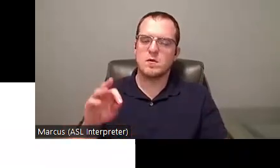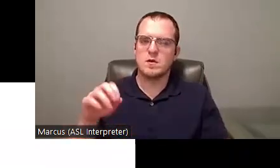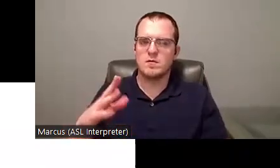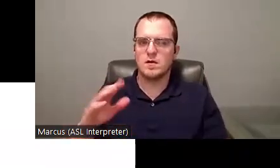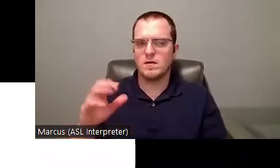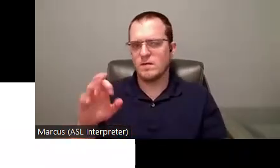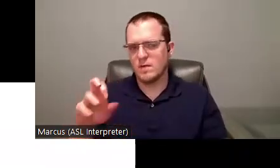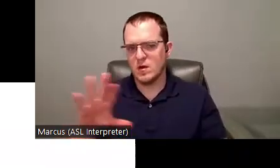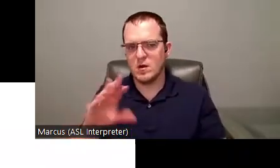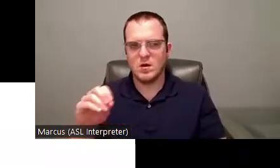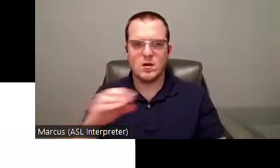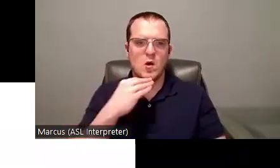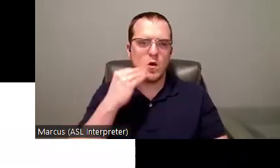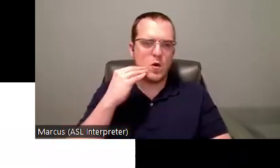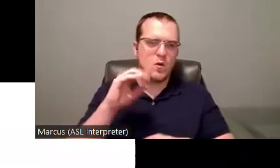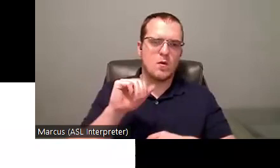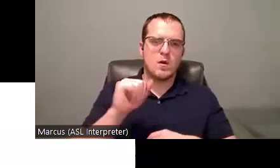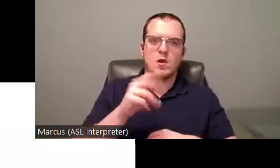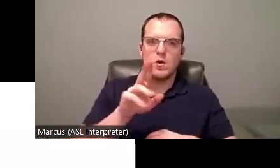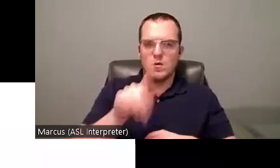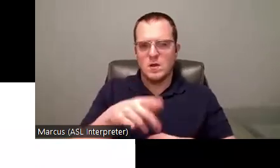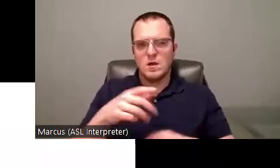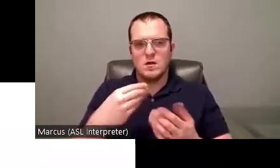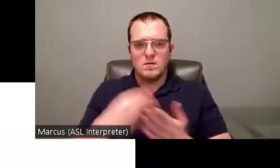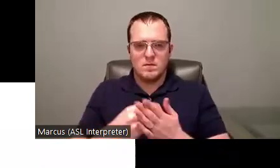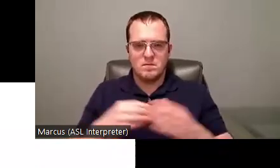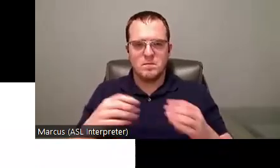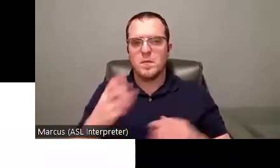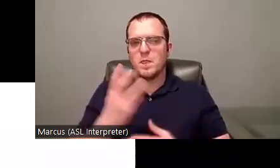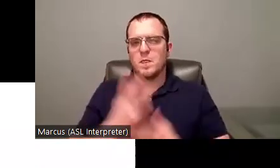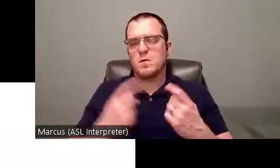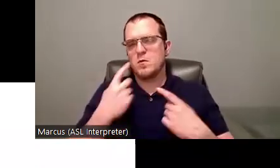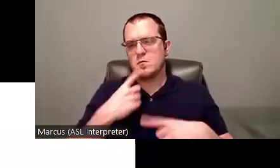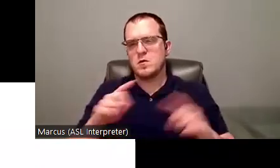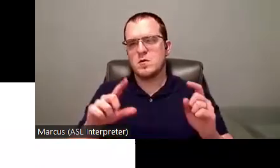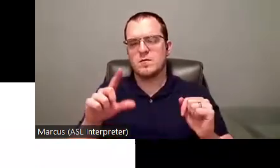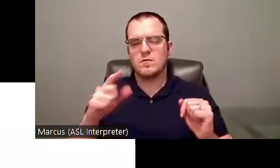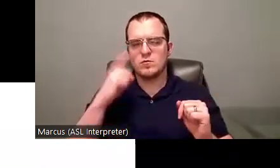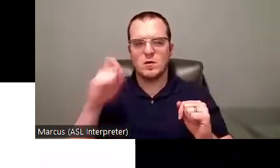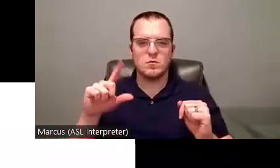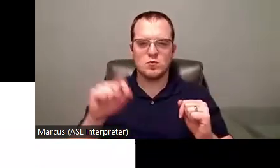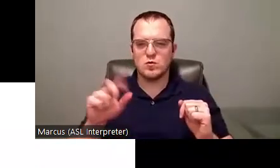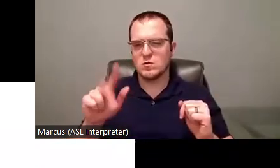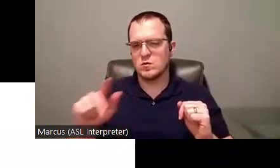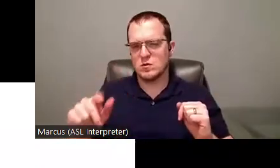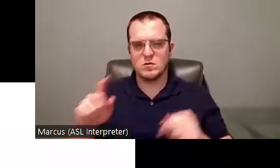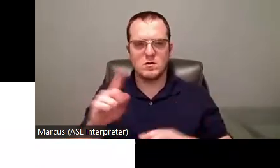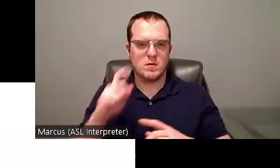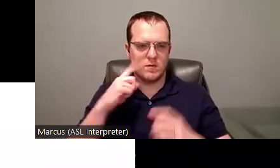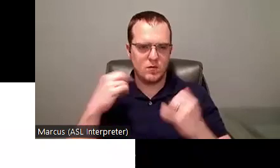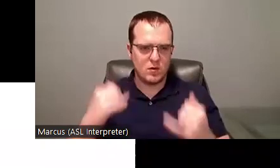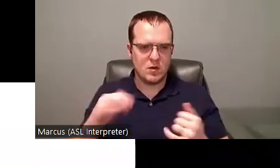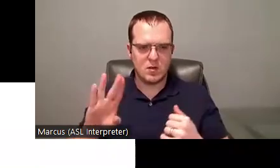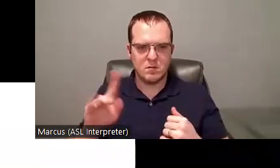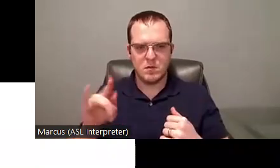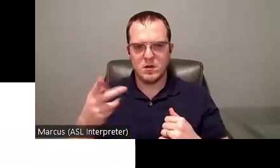and Home ARP funding. These are both expected to announce in the summer of 2023. In the meantime, Bethlehem Haven's